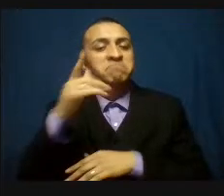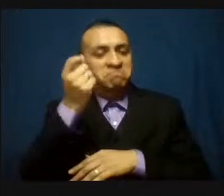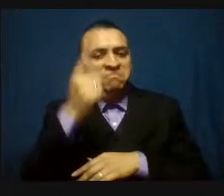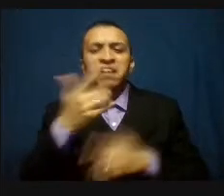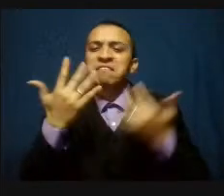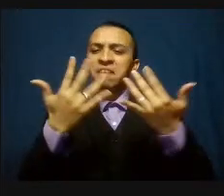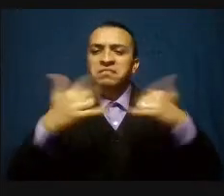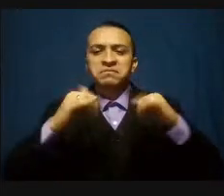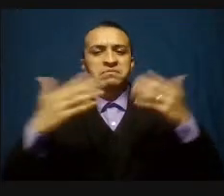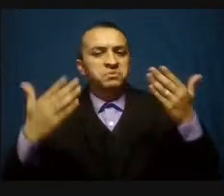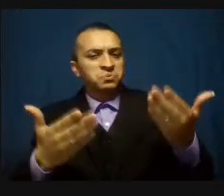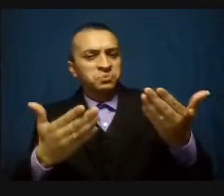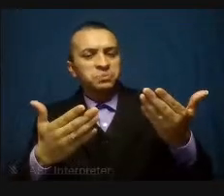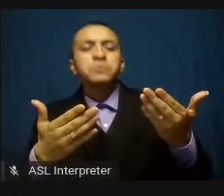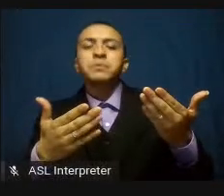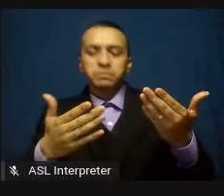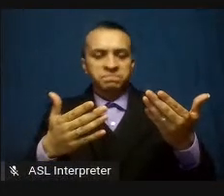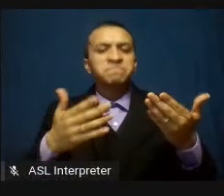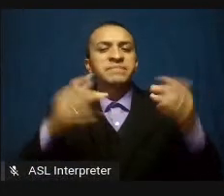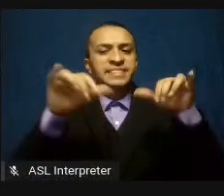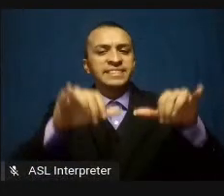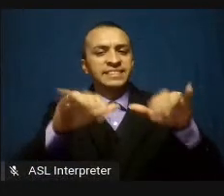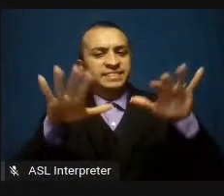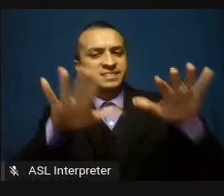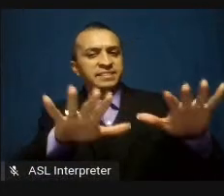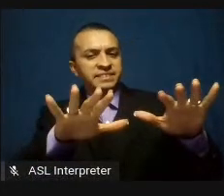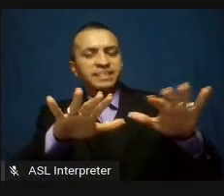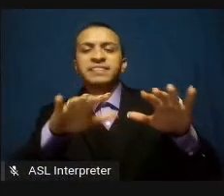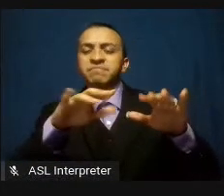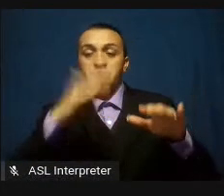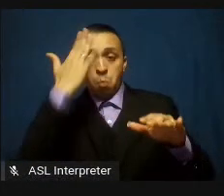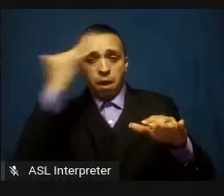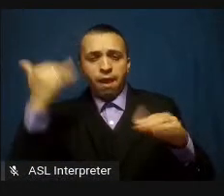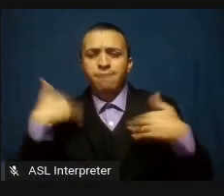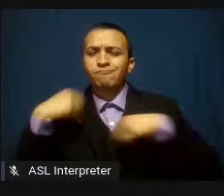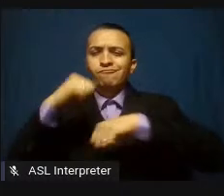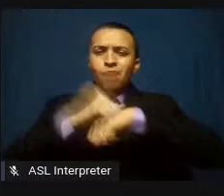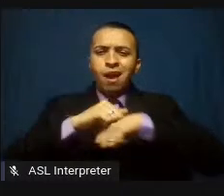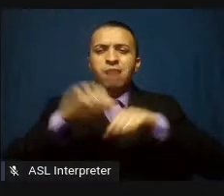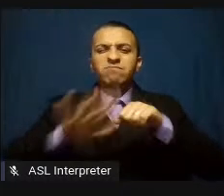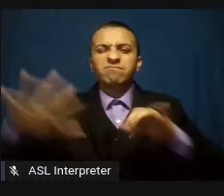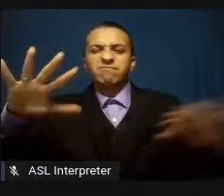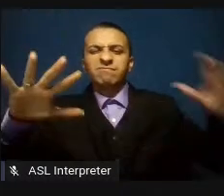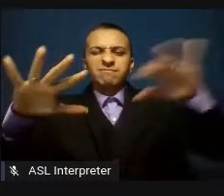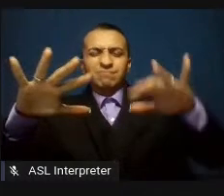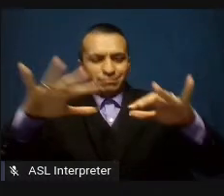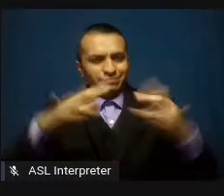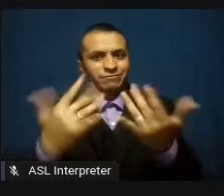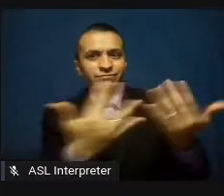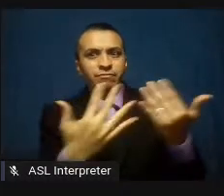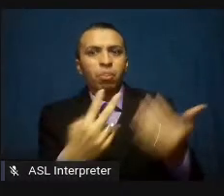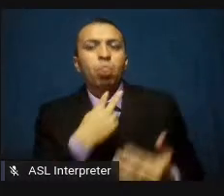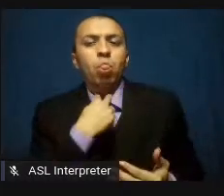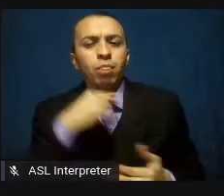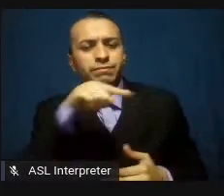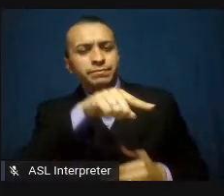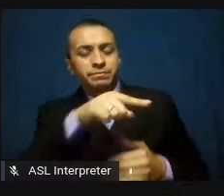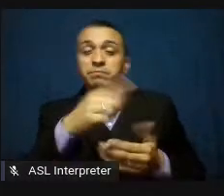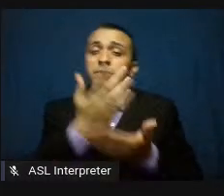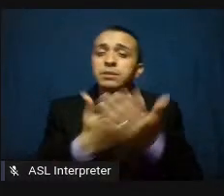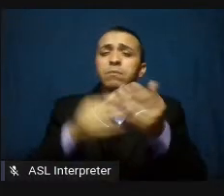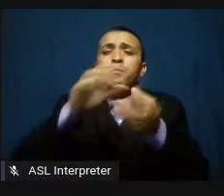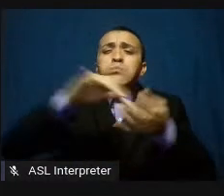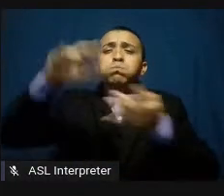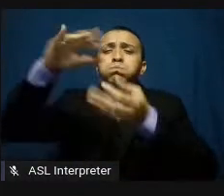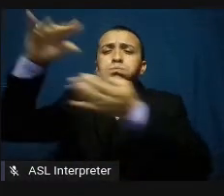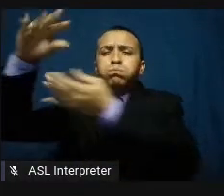objectives, with a large rock band that's holding in that area. There is still some smoke production coming out of there, but no real movement